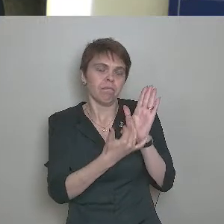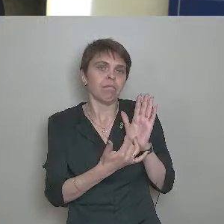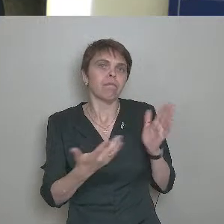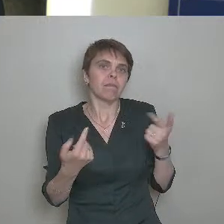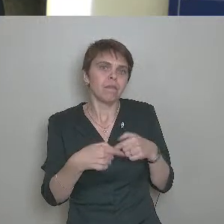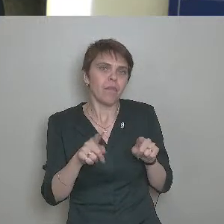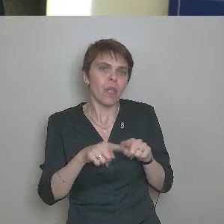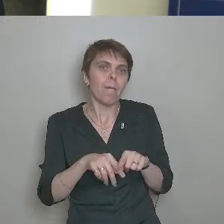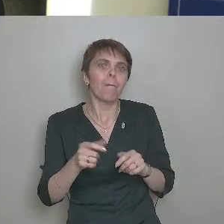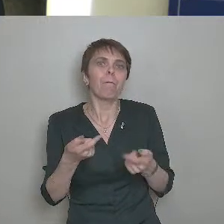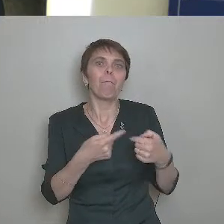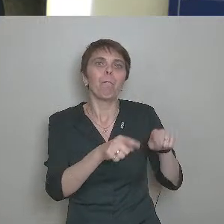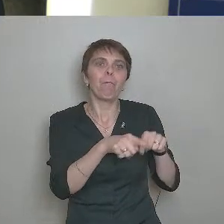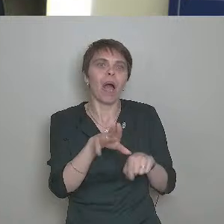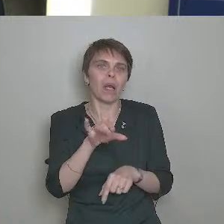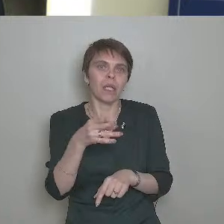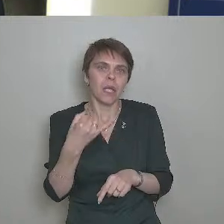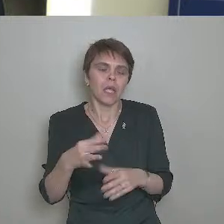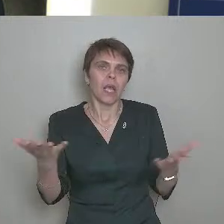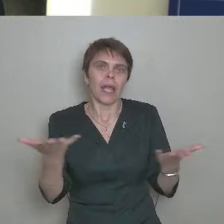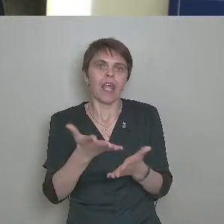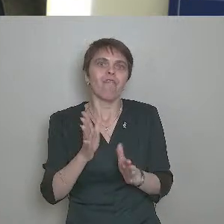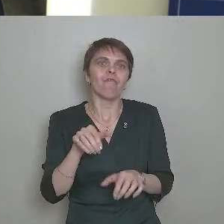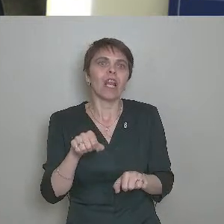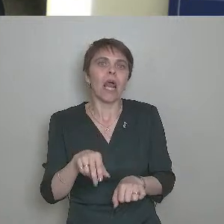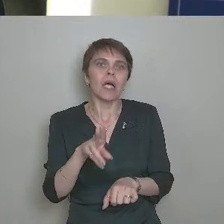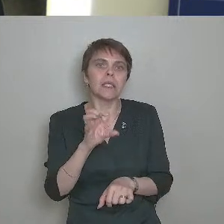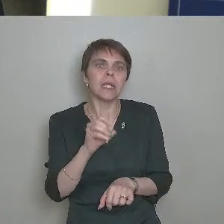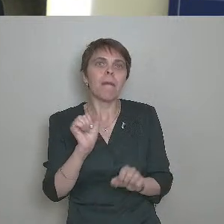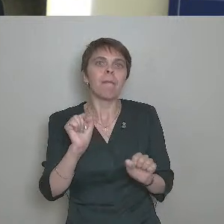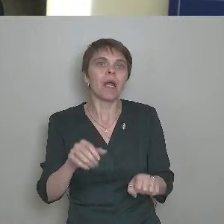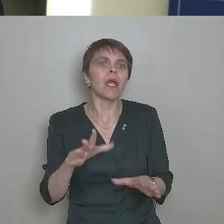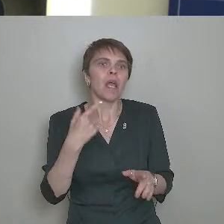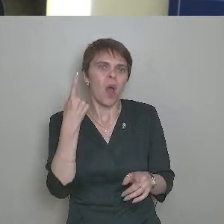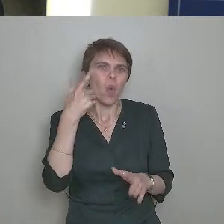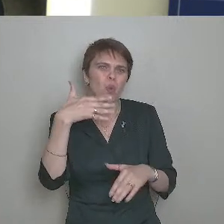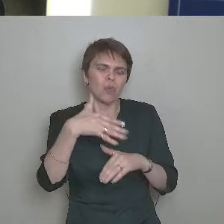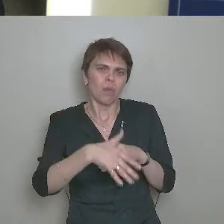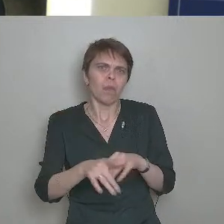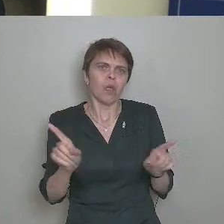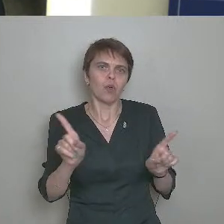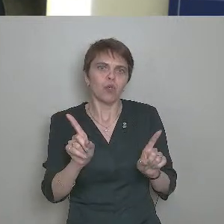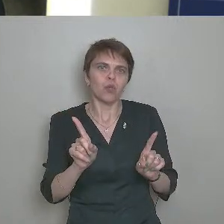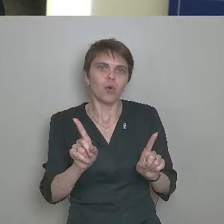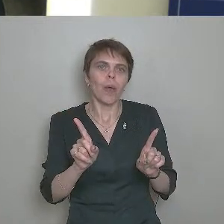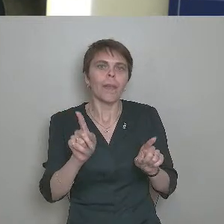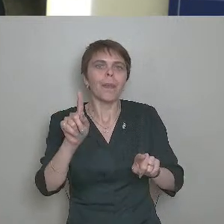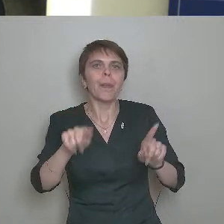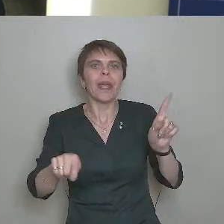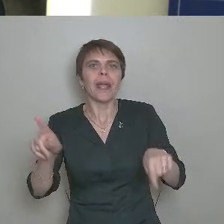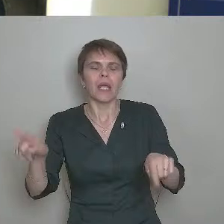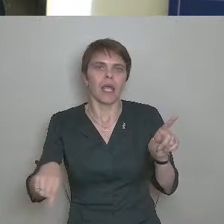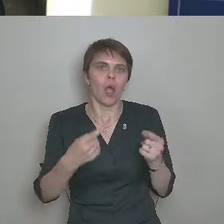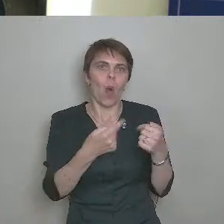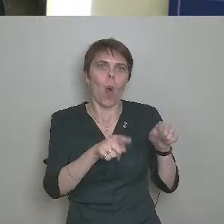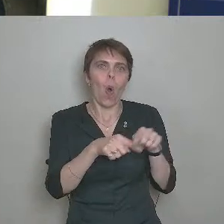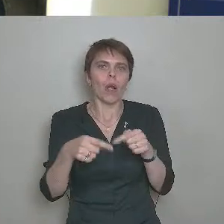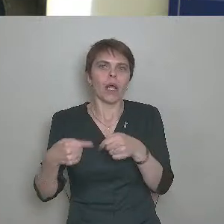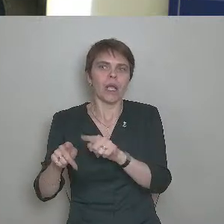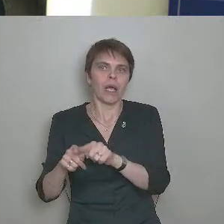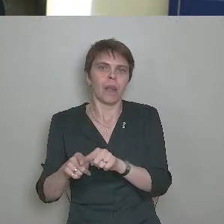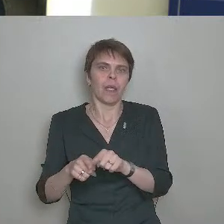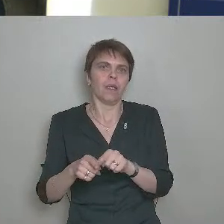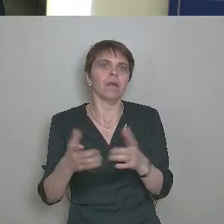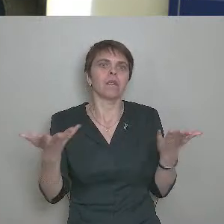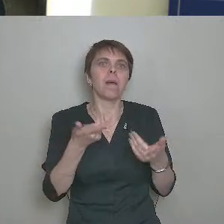This depends on the statute, and the central governing body of the party has to be responsible for that. Maybe